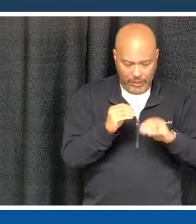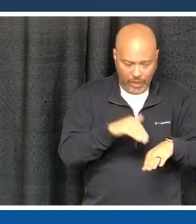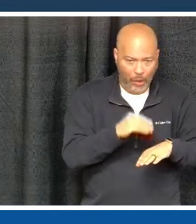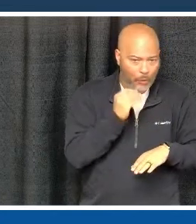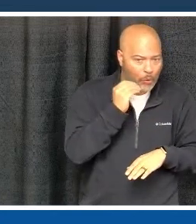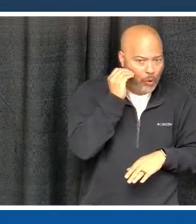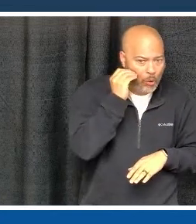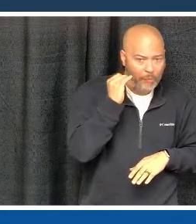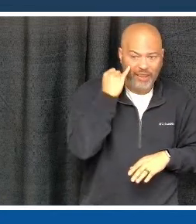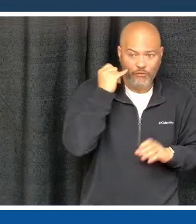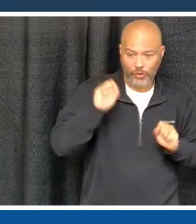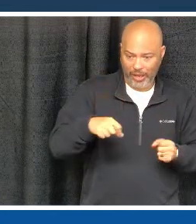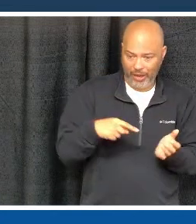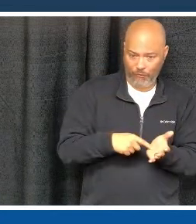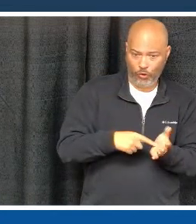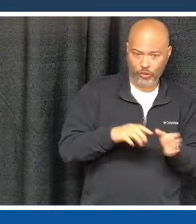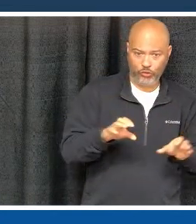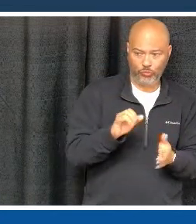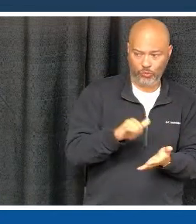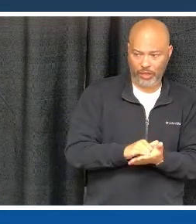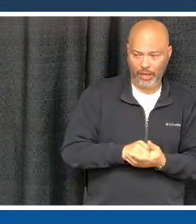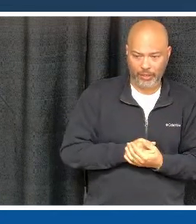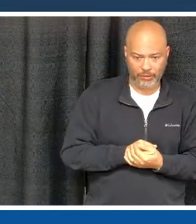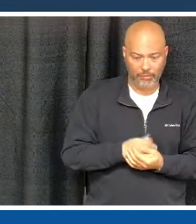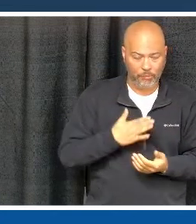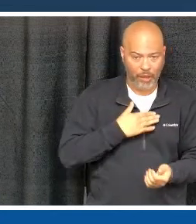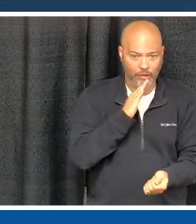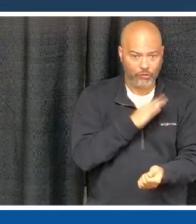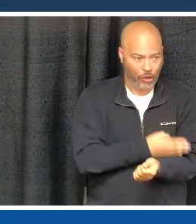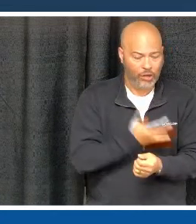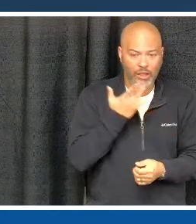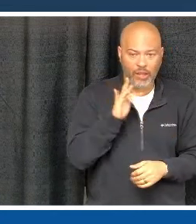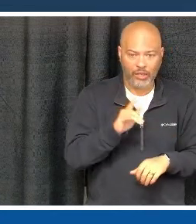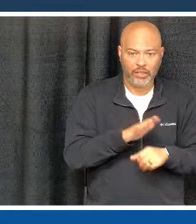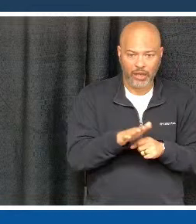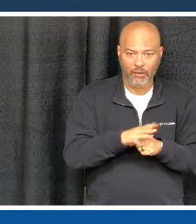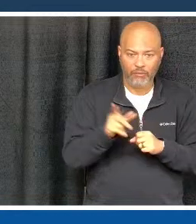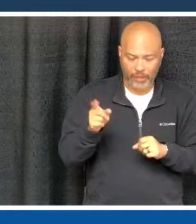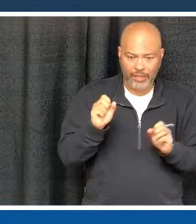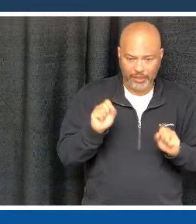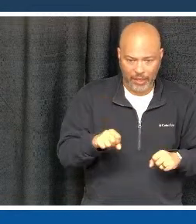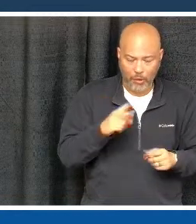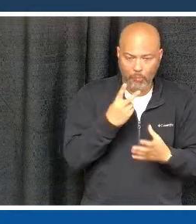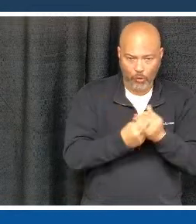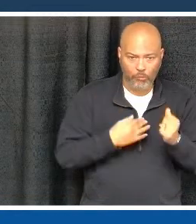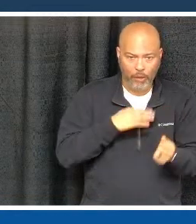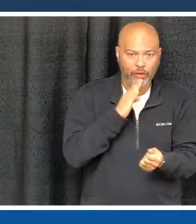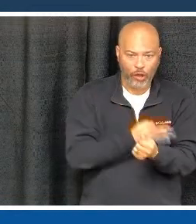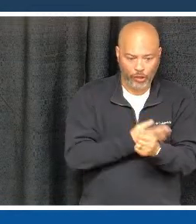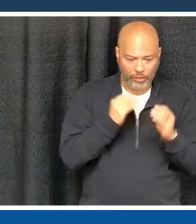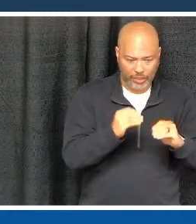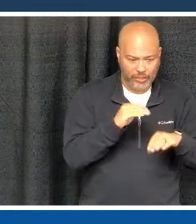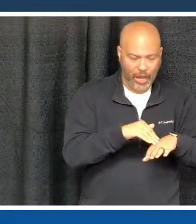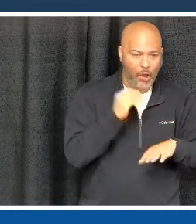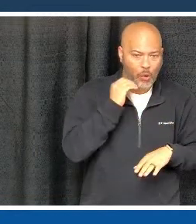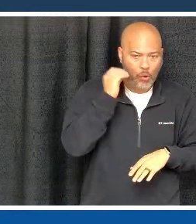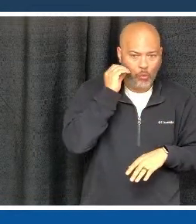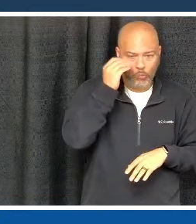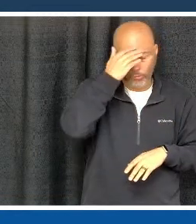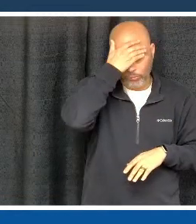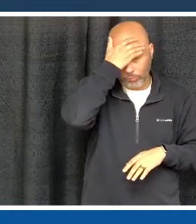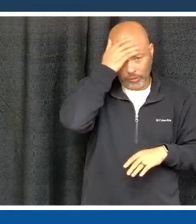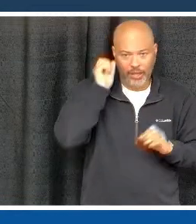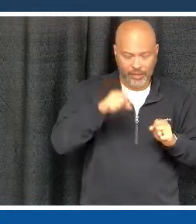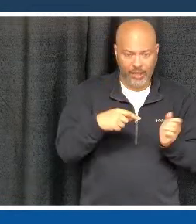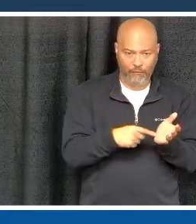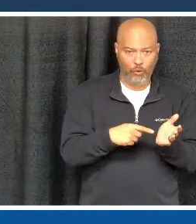That is, if you can afford that. My daughter is lucky enough both of my daughters, they homeschool and they